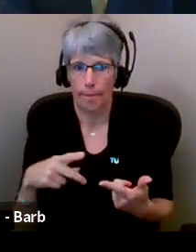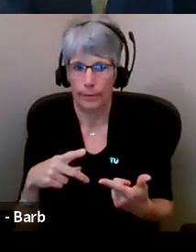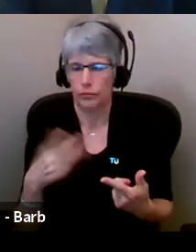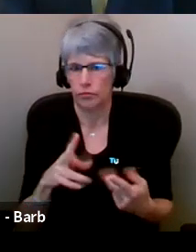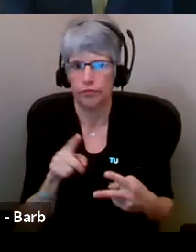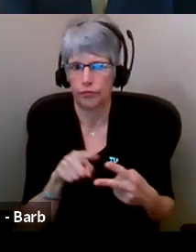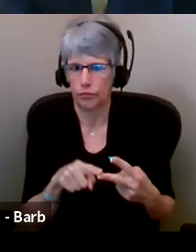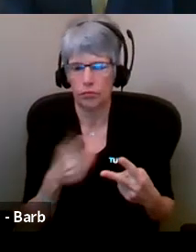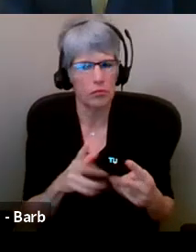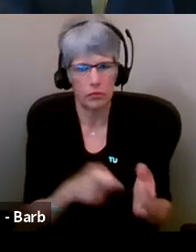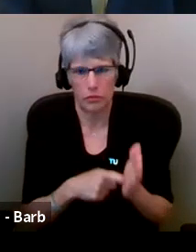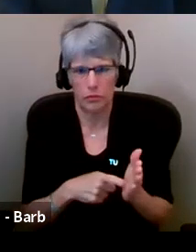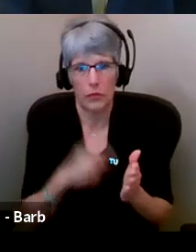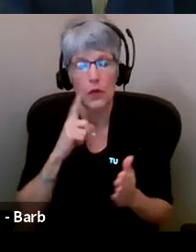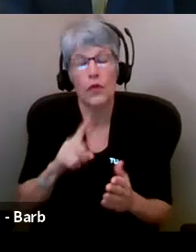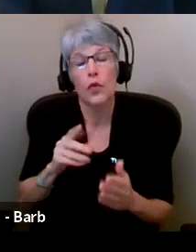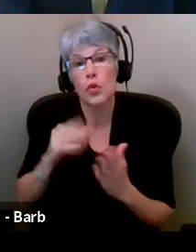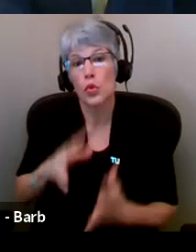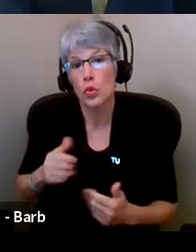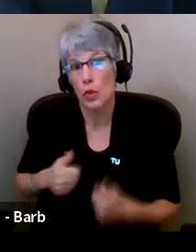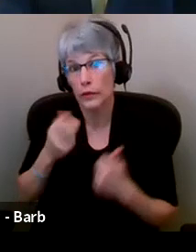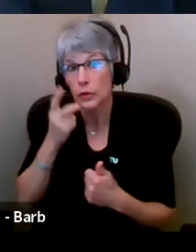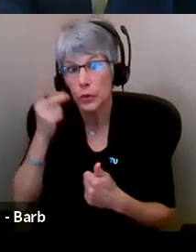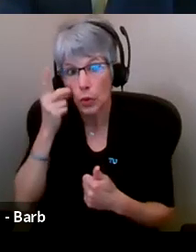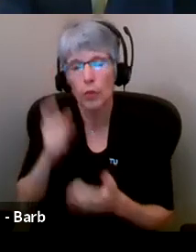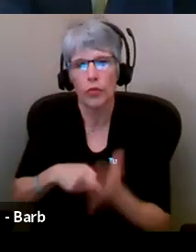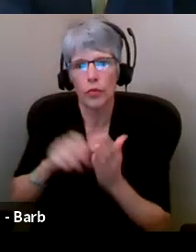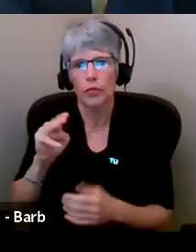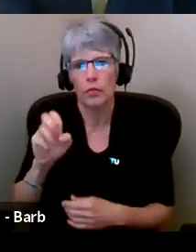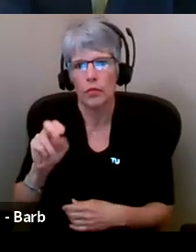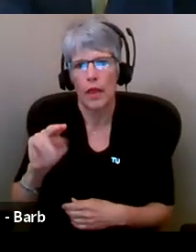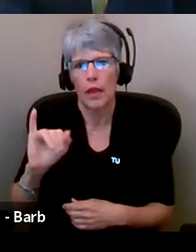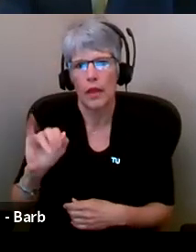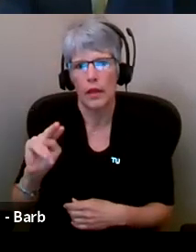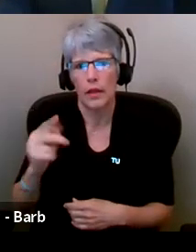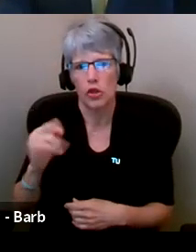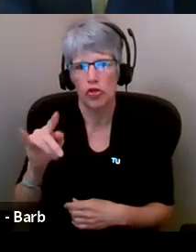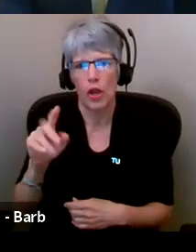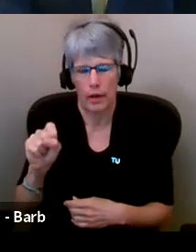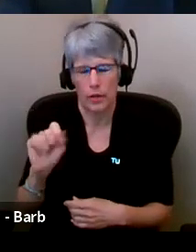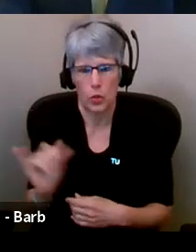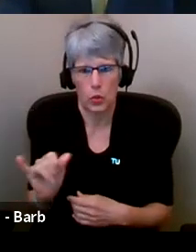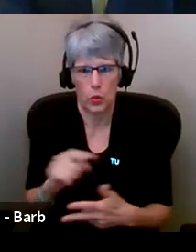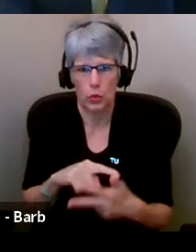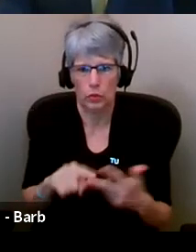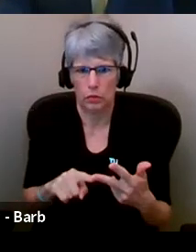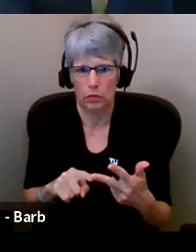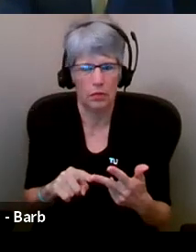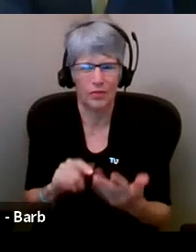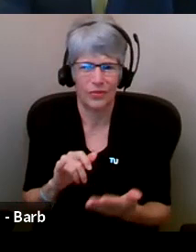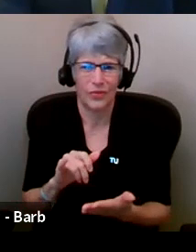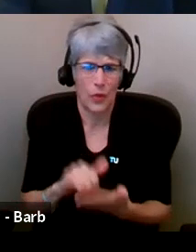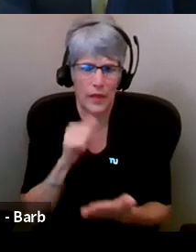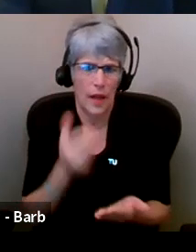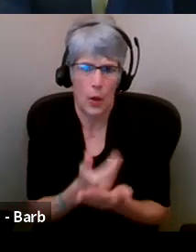For students who are residential, we also require the meningitis vaccine. And so this isn't new for